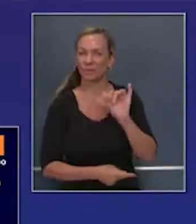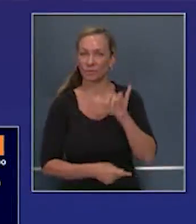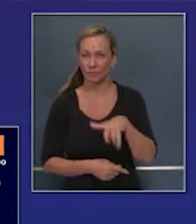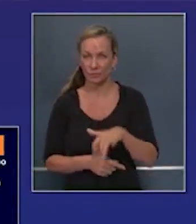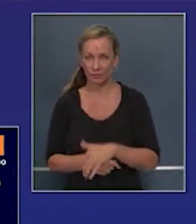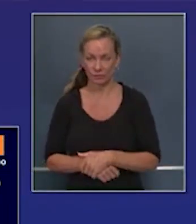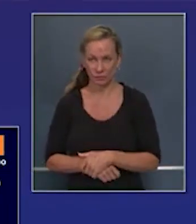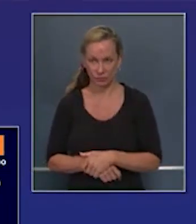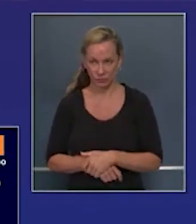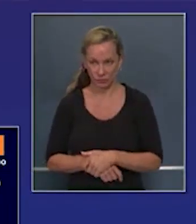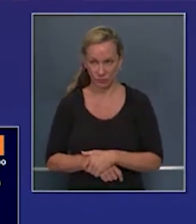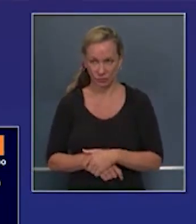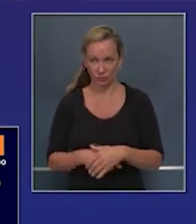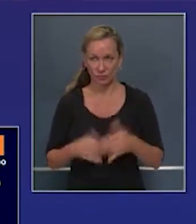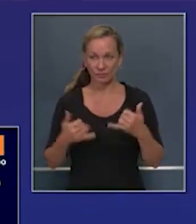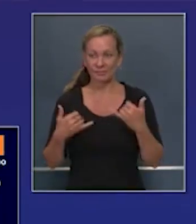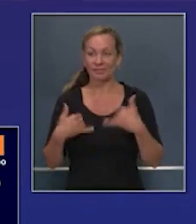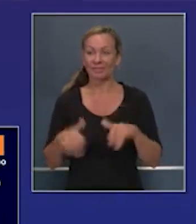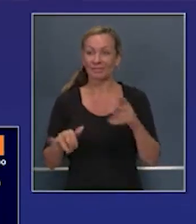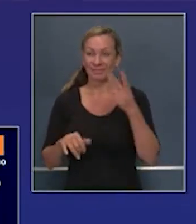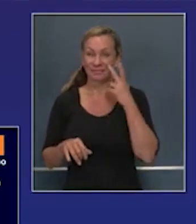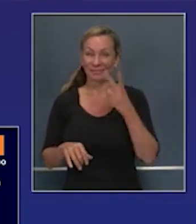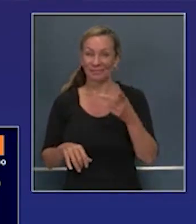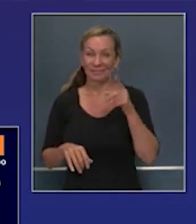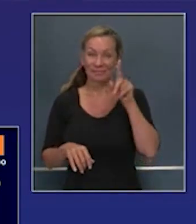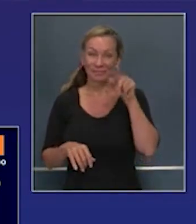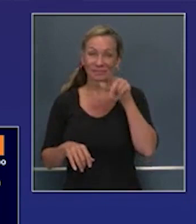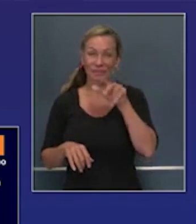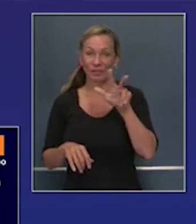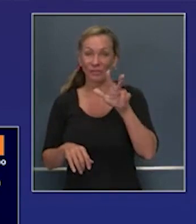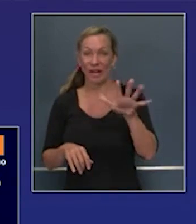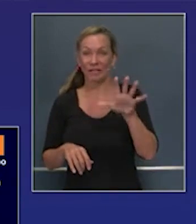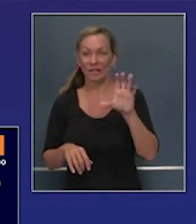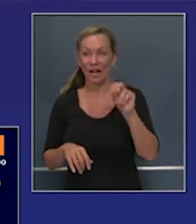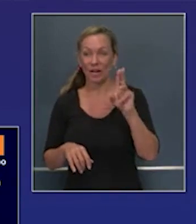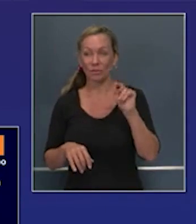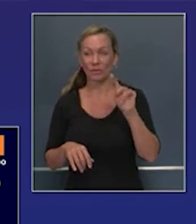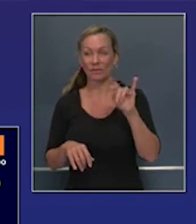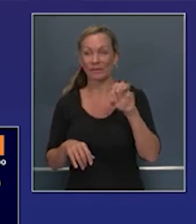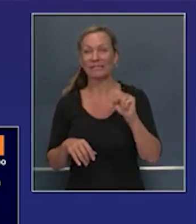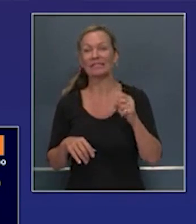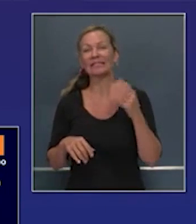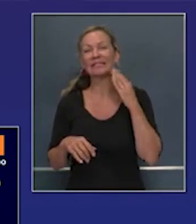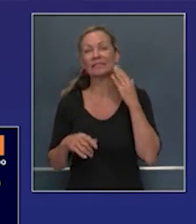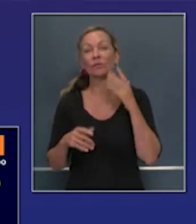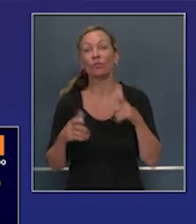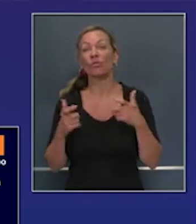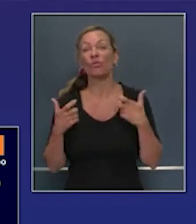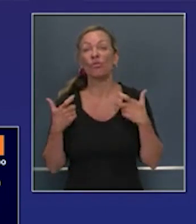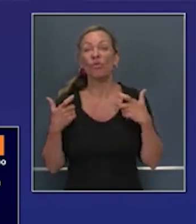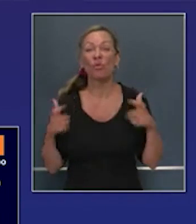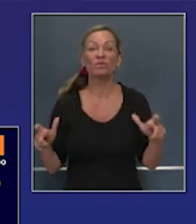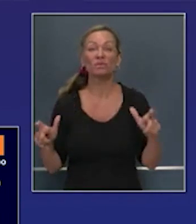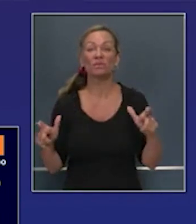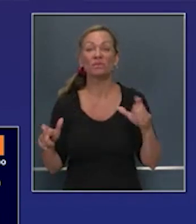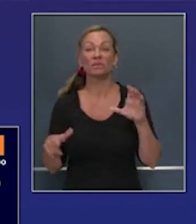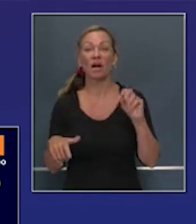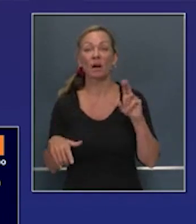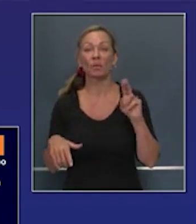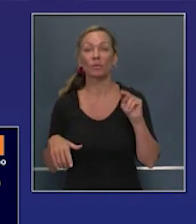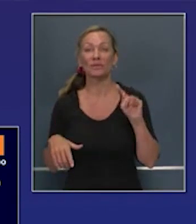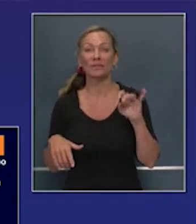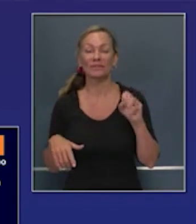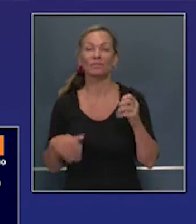You still see on these 35 lists some of the larger counties in the state of California, but encouraged by